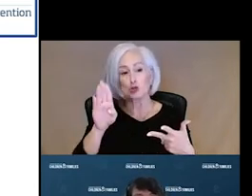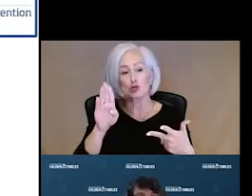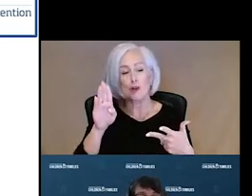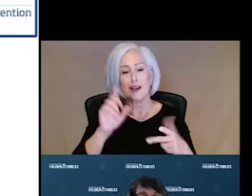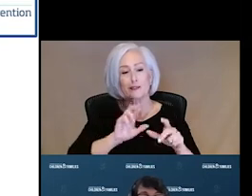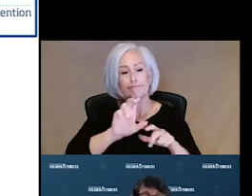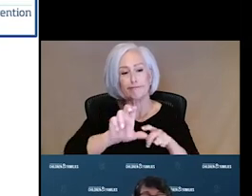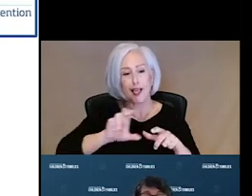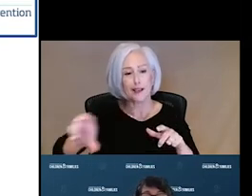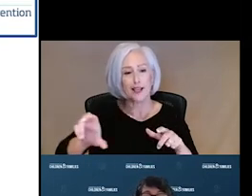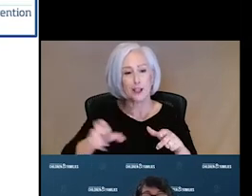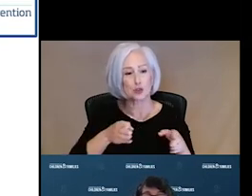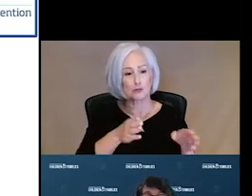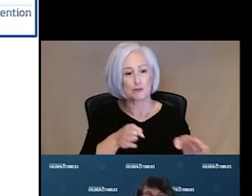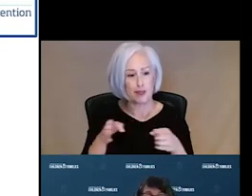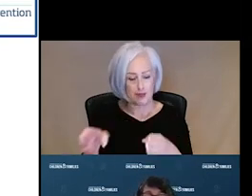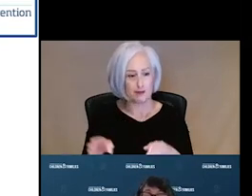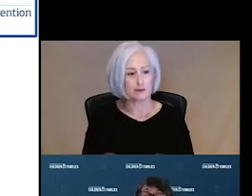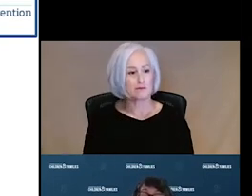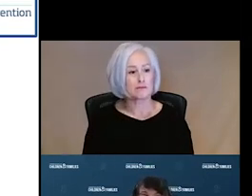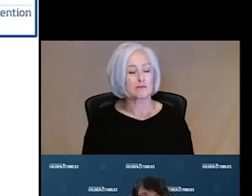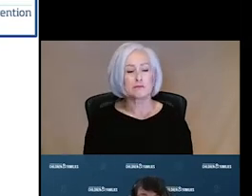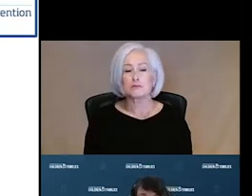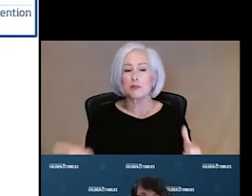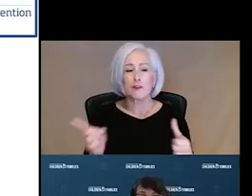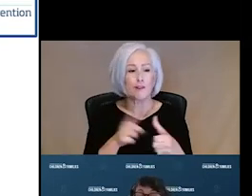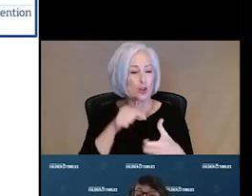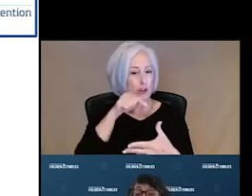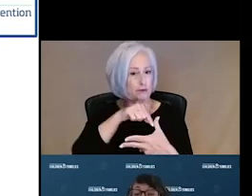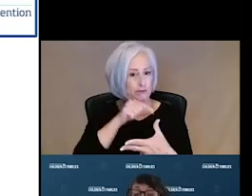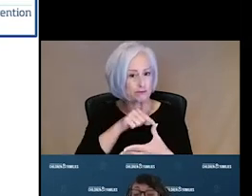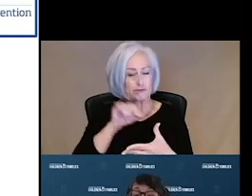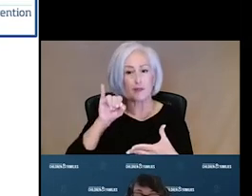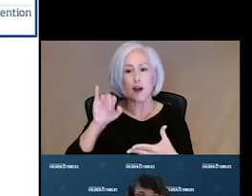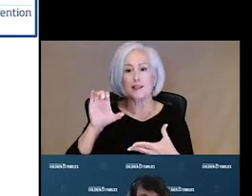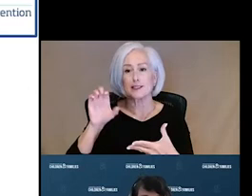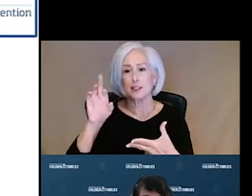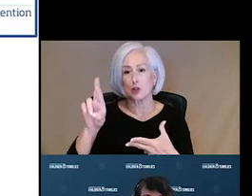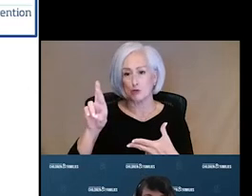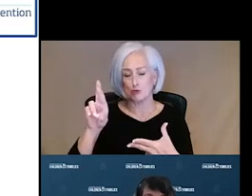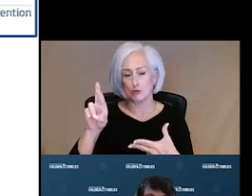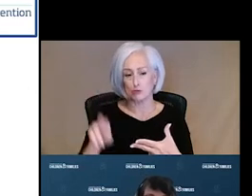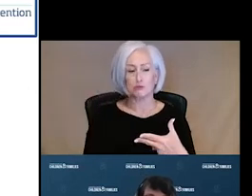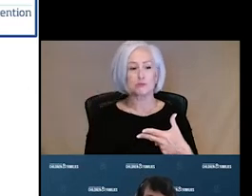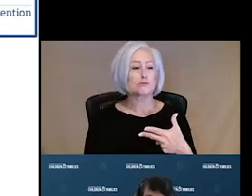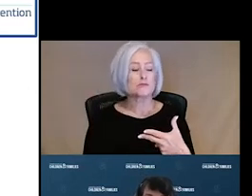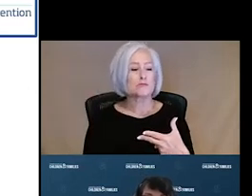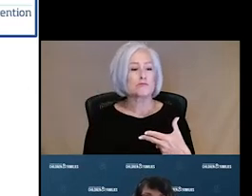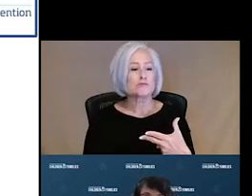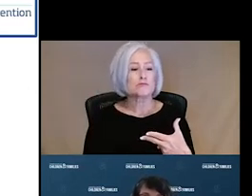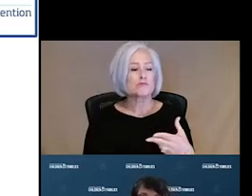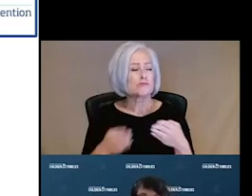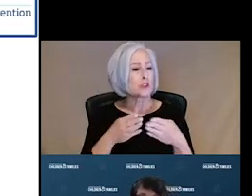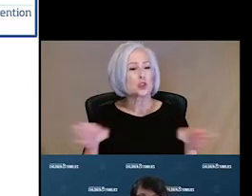So let's start with federally negotiated indirect cost rates, or ICR. In general terms,